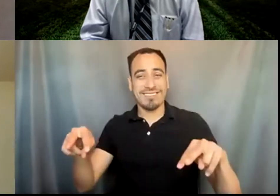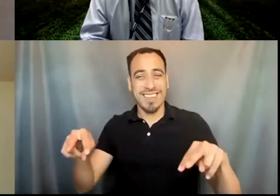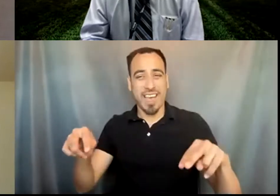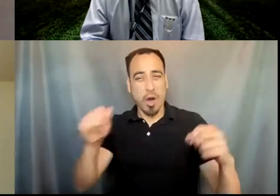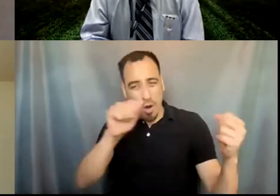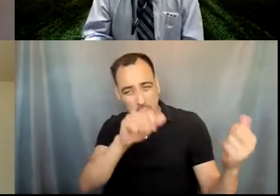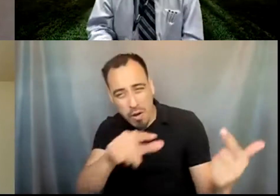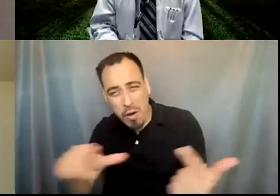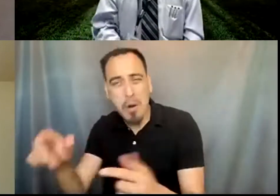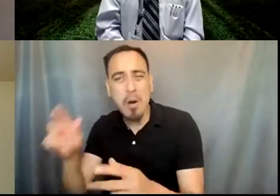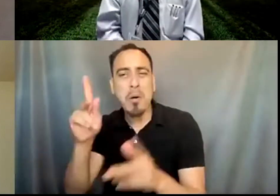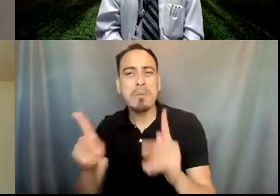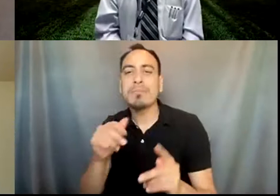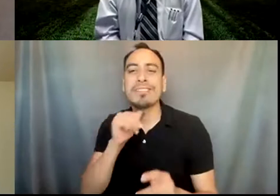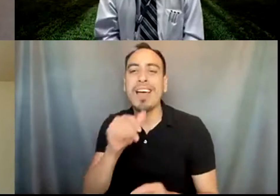Right.